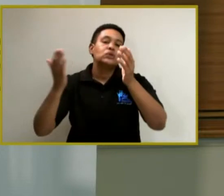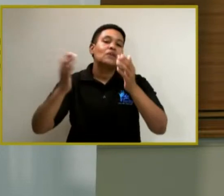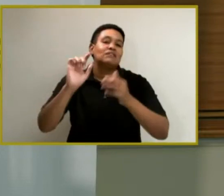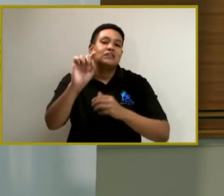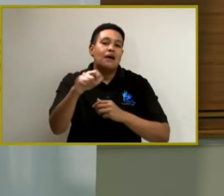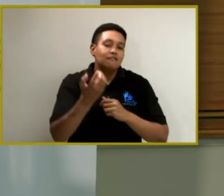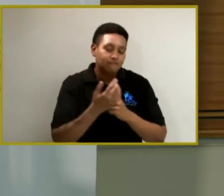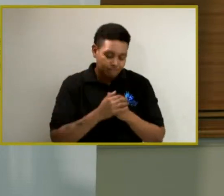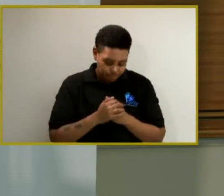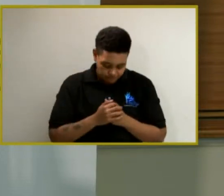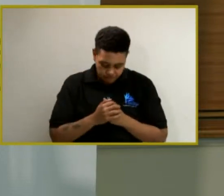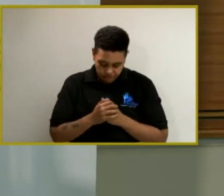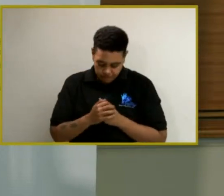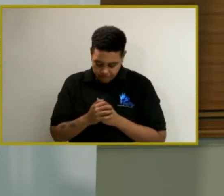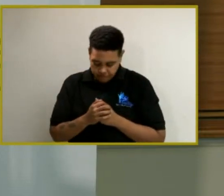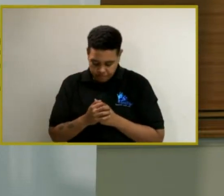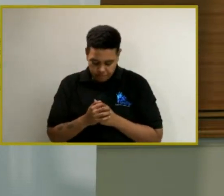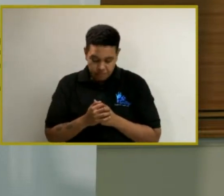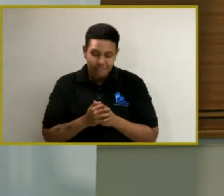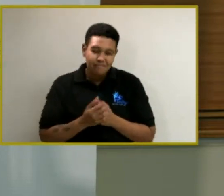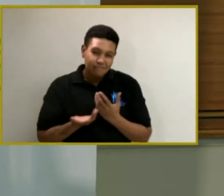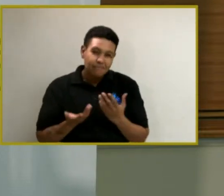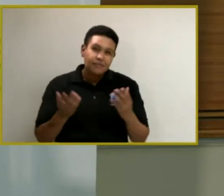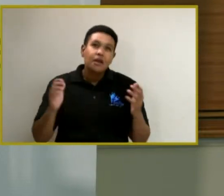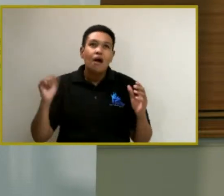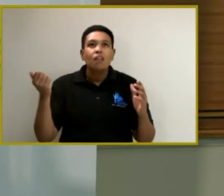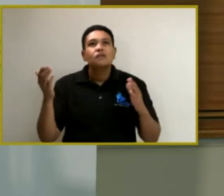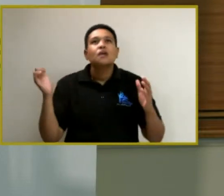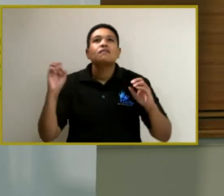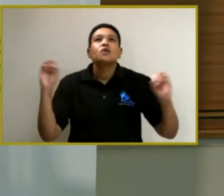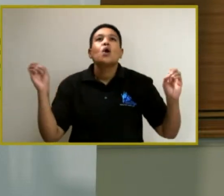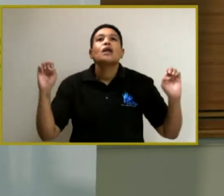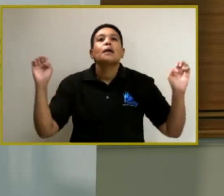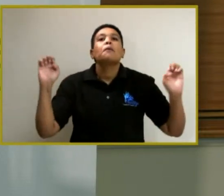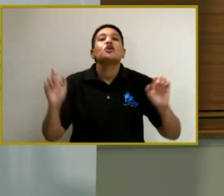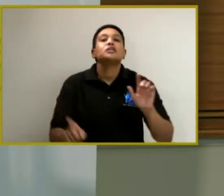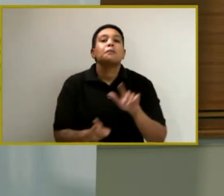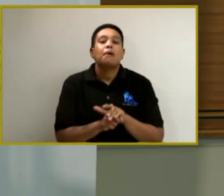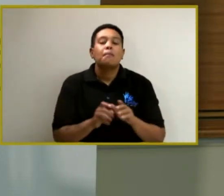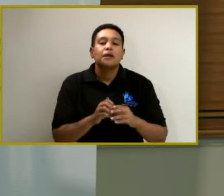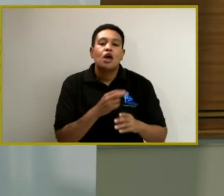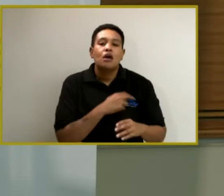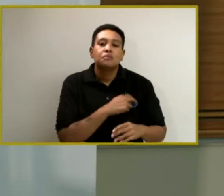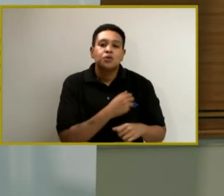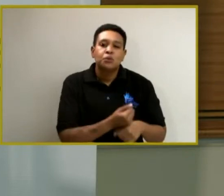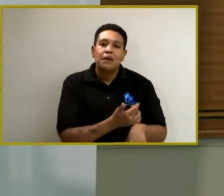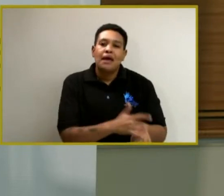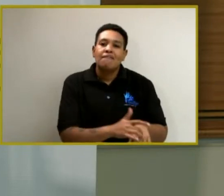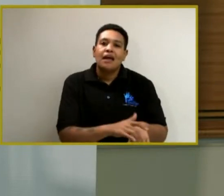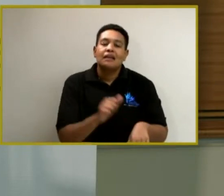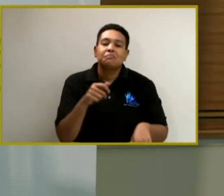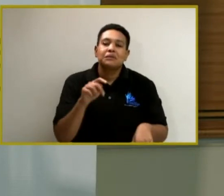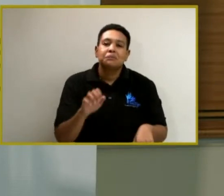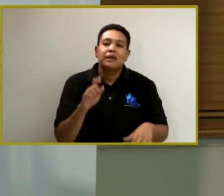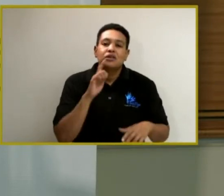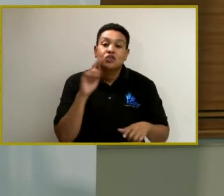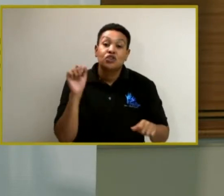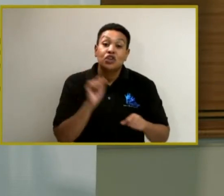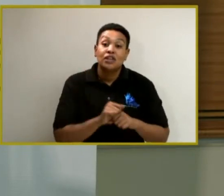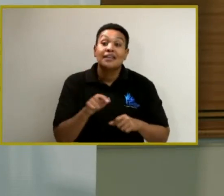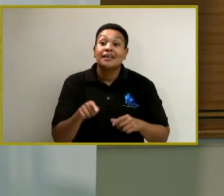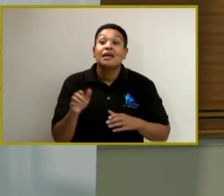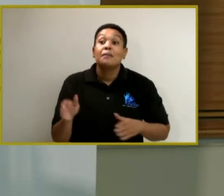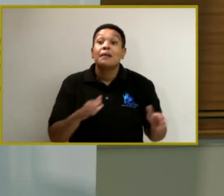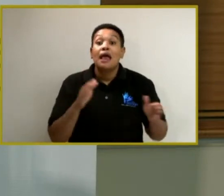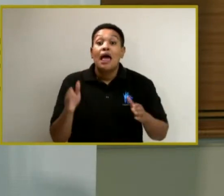the non-emergency type of cases that come into hospital to make space. So certainly the